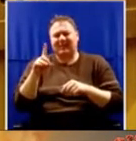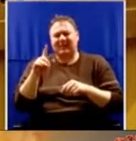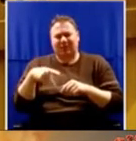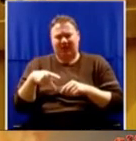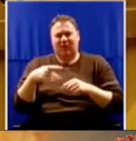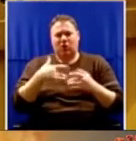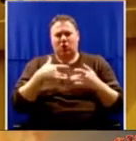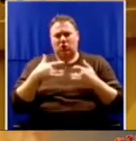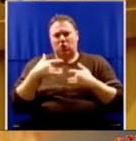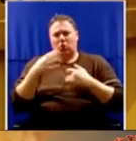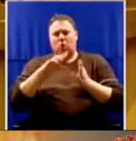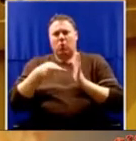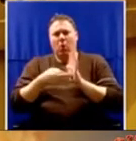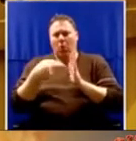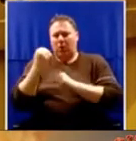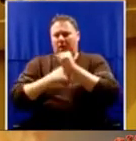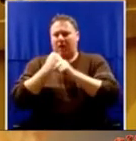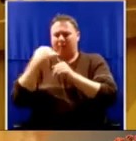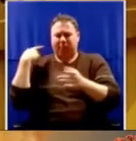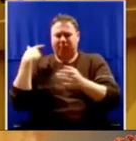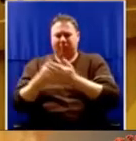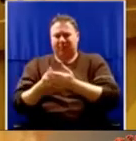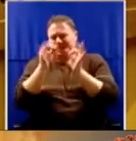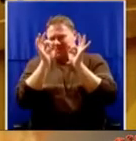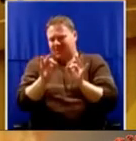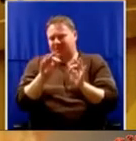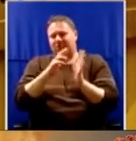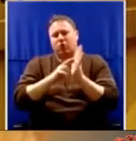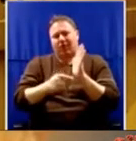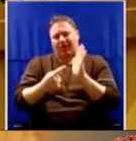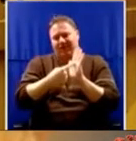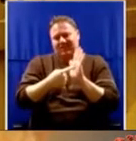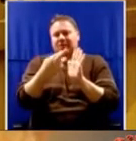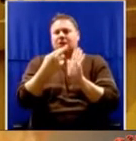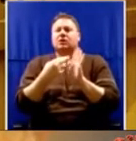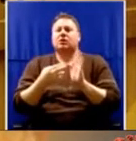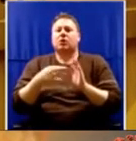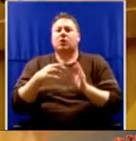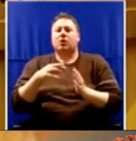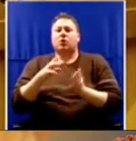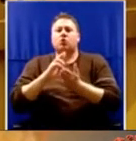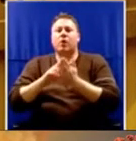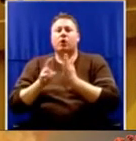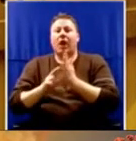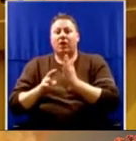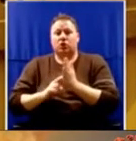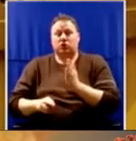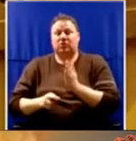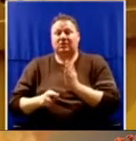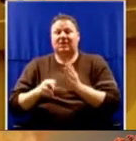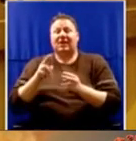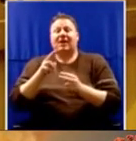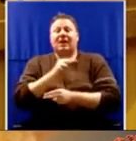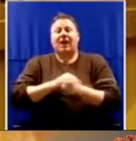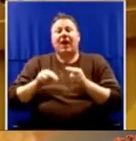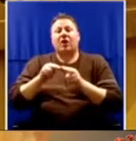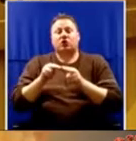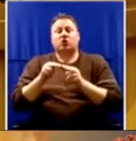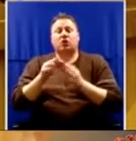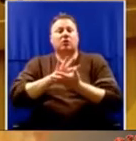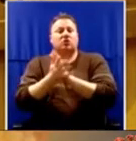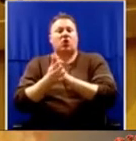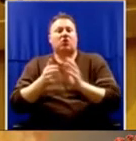this past year, with specific reference to the regulations in terms of the National Disaster Management. It